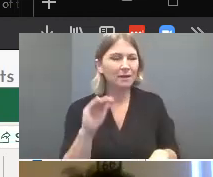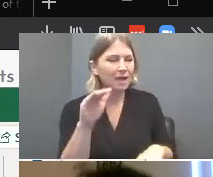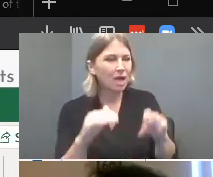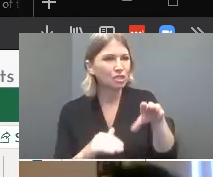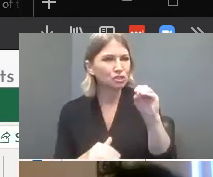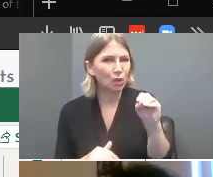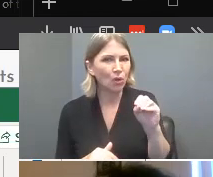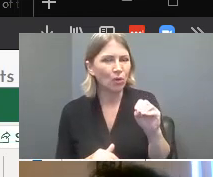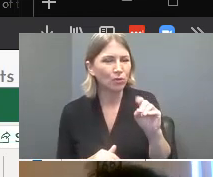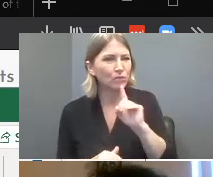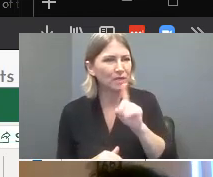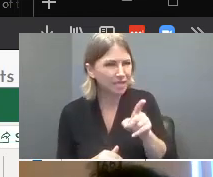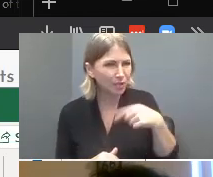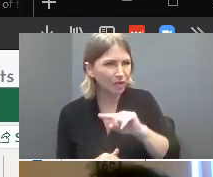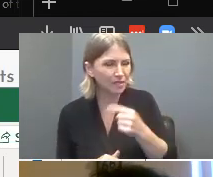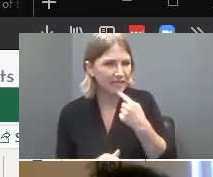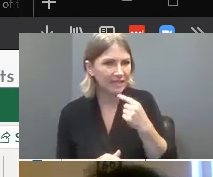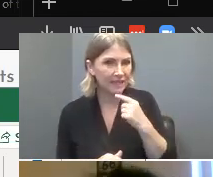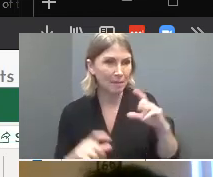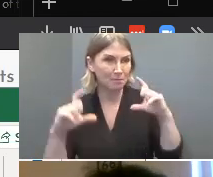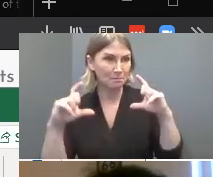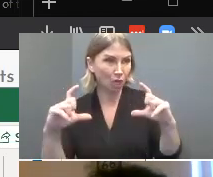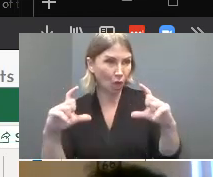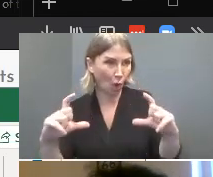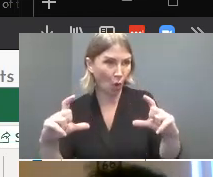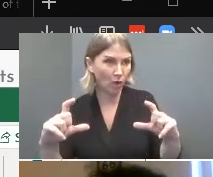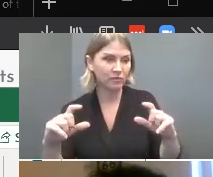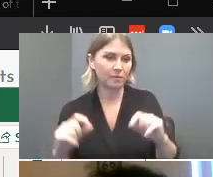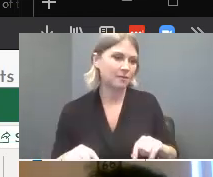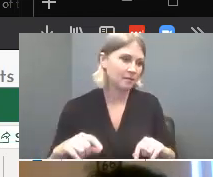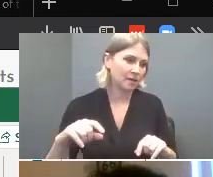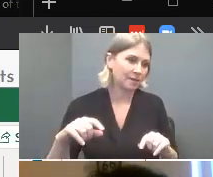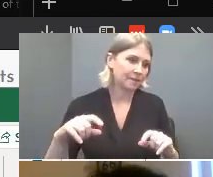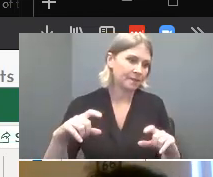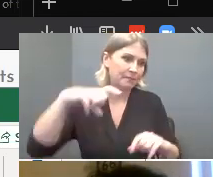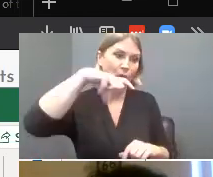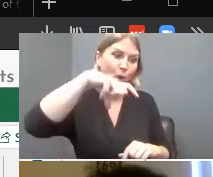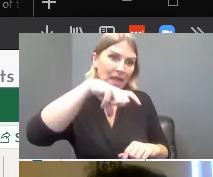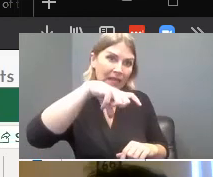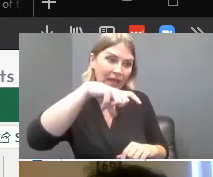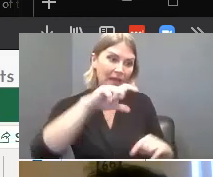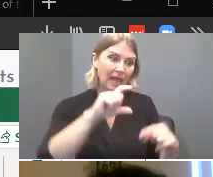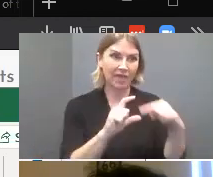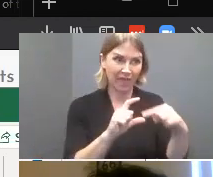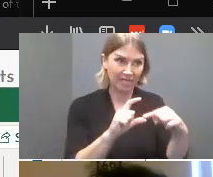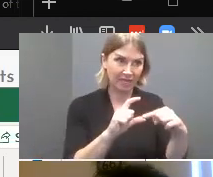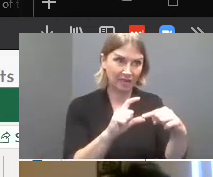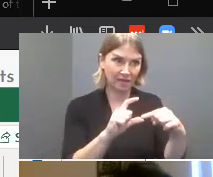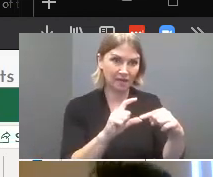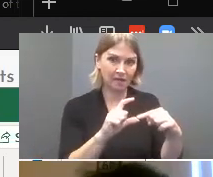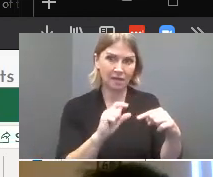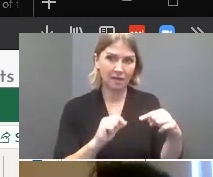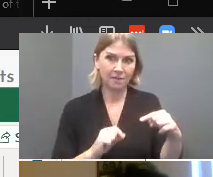Essentially we are saying that like the big O, the big omega and the theta, they are of the same complexity, just